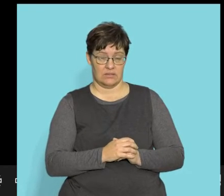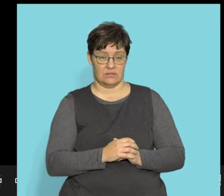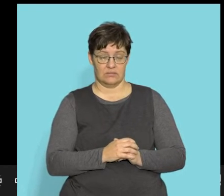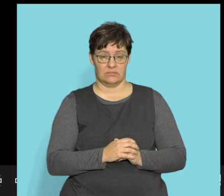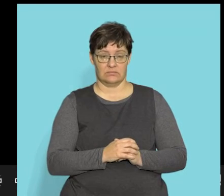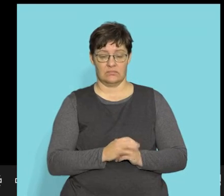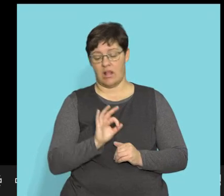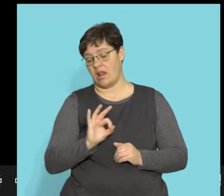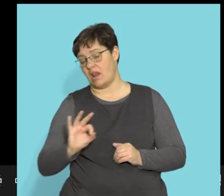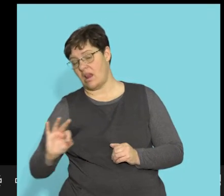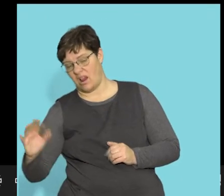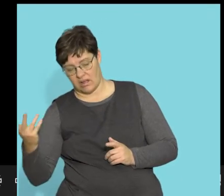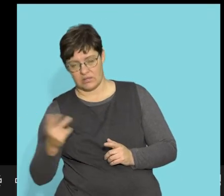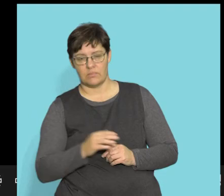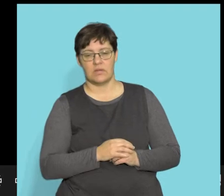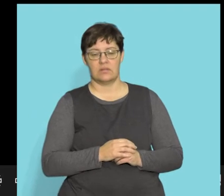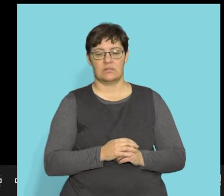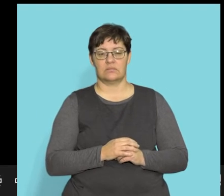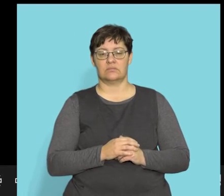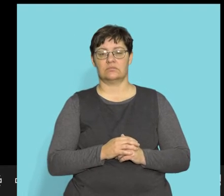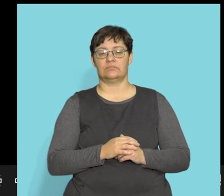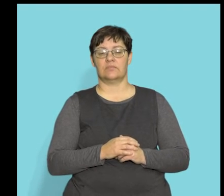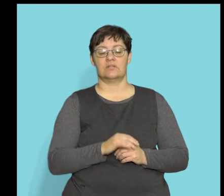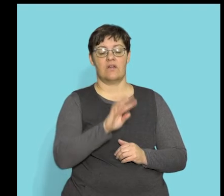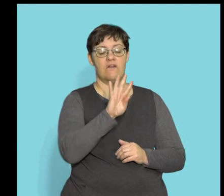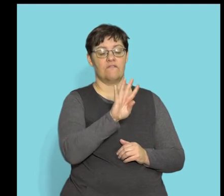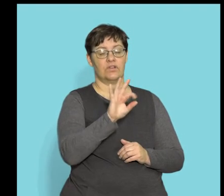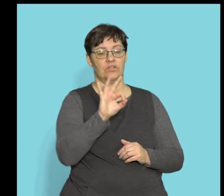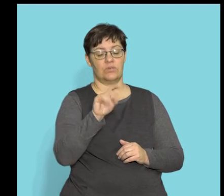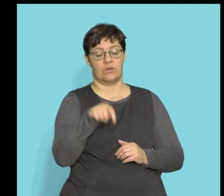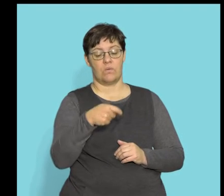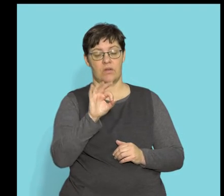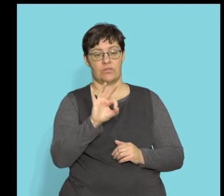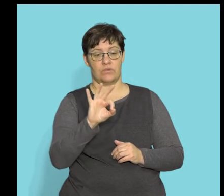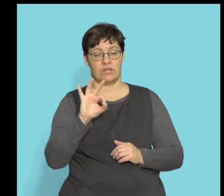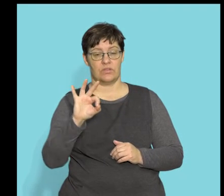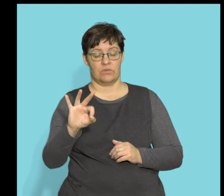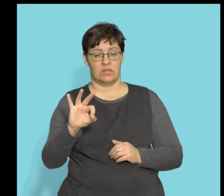43,333, so we can see the 3's recurring. If I round to the second decimal place, I'm going to have